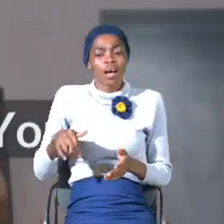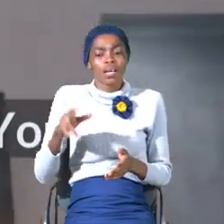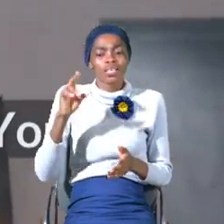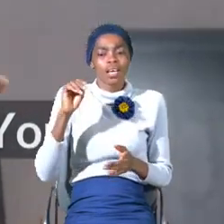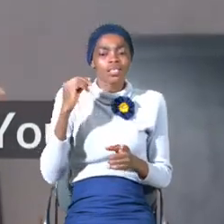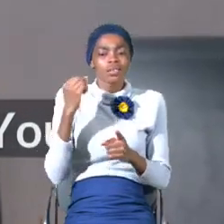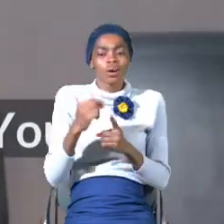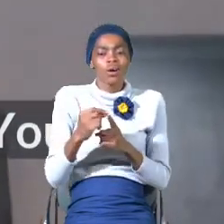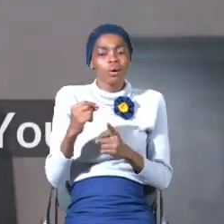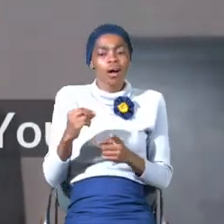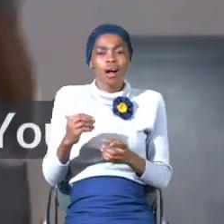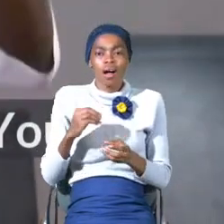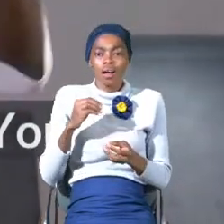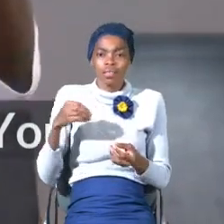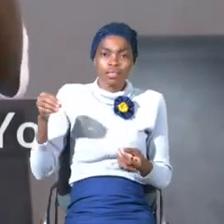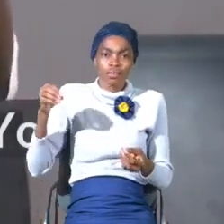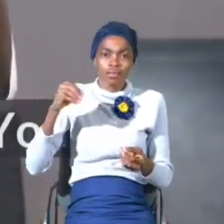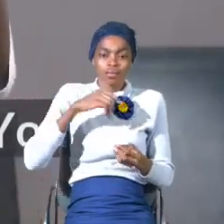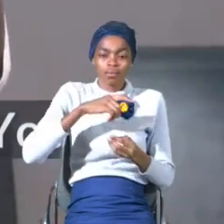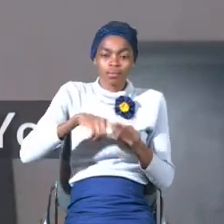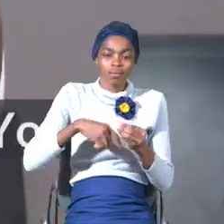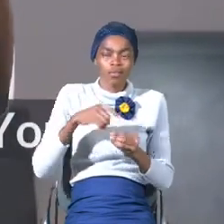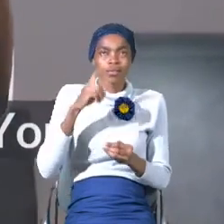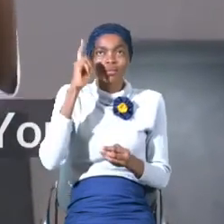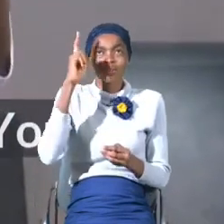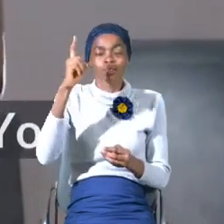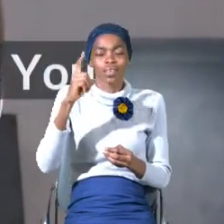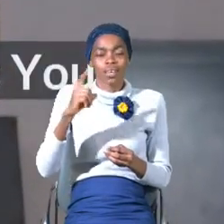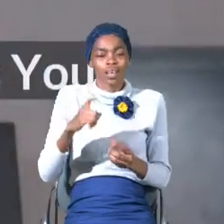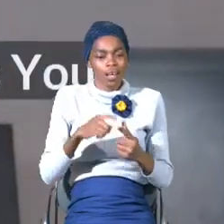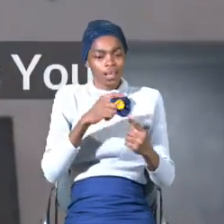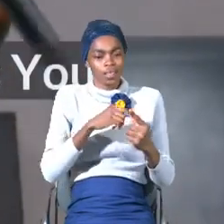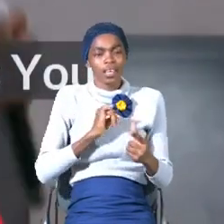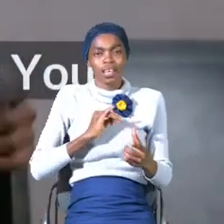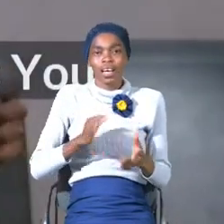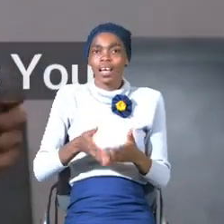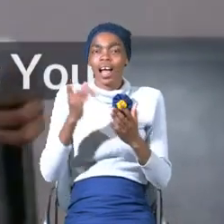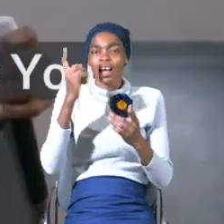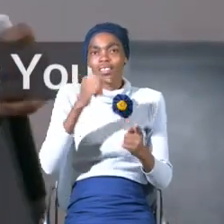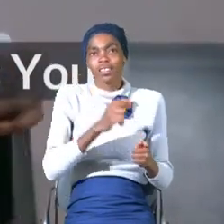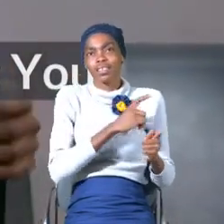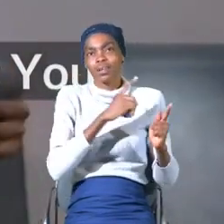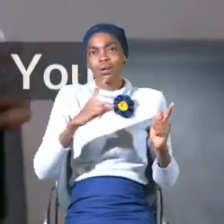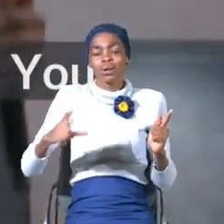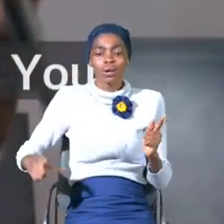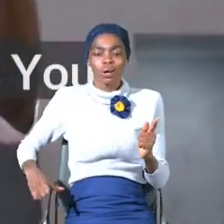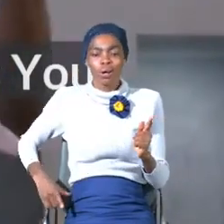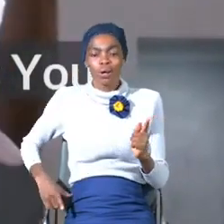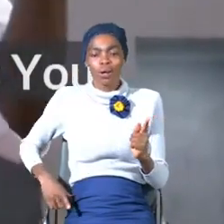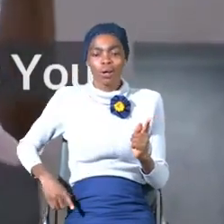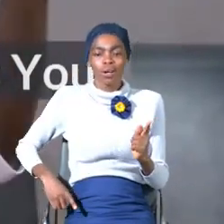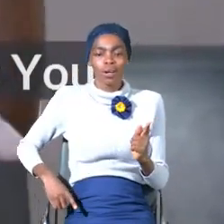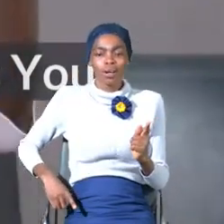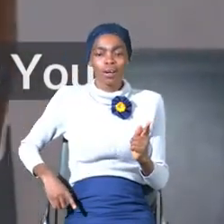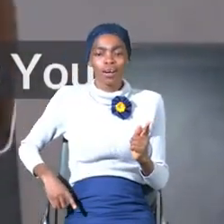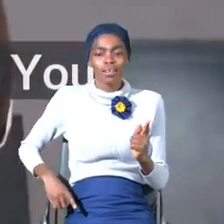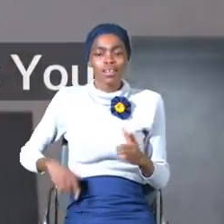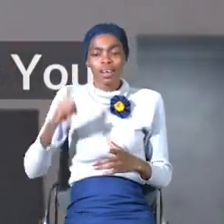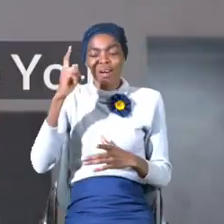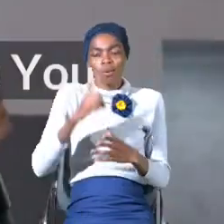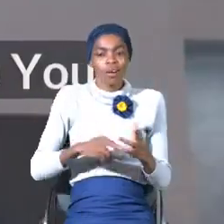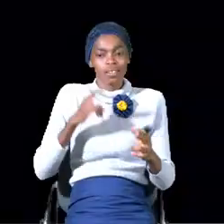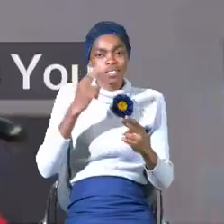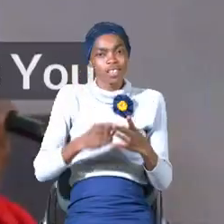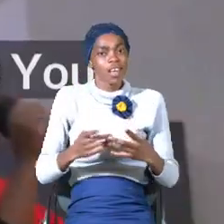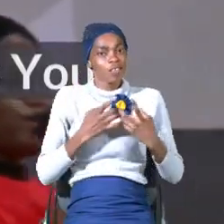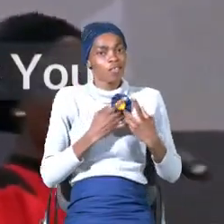Yet no word serves you up. Then I ask the Lord. Then I ask the Lord. Hey!